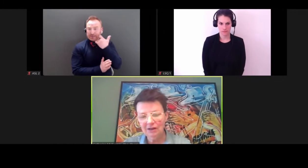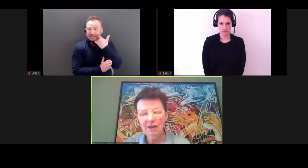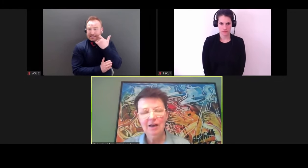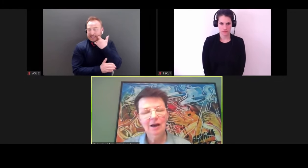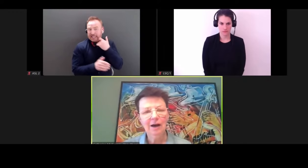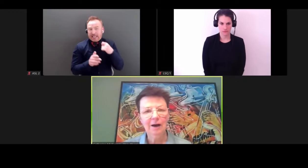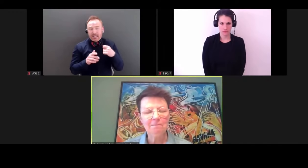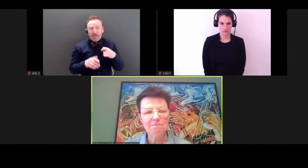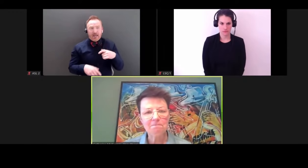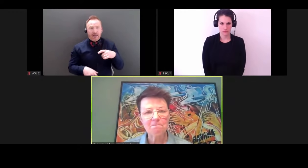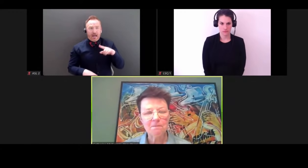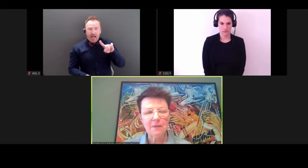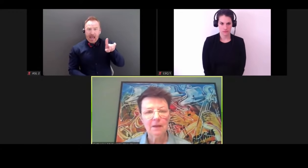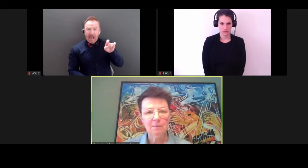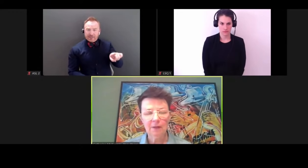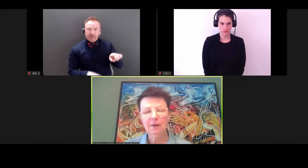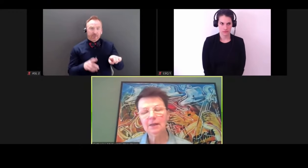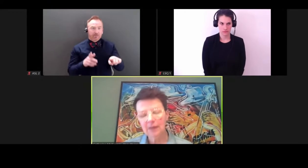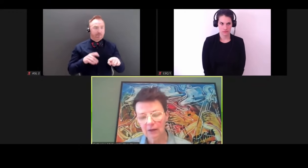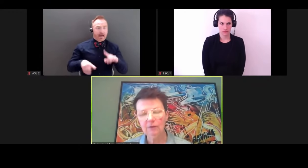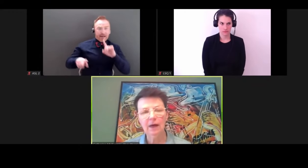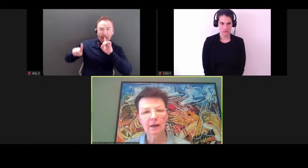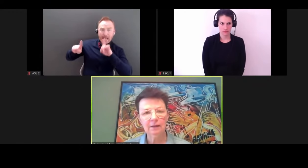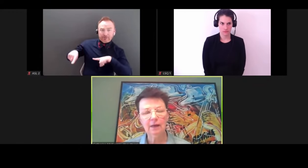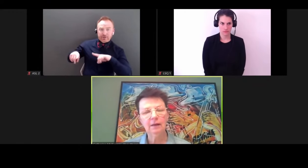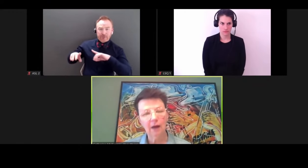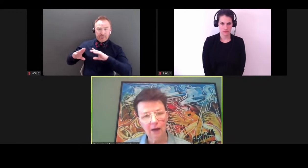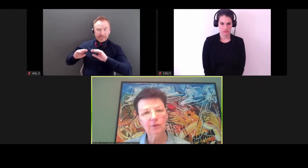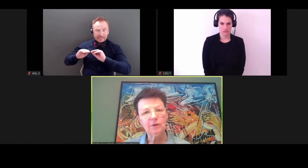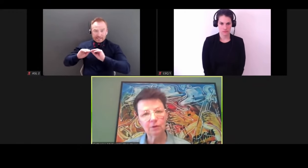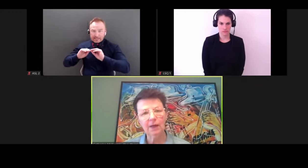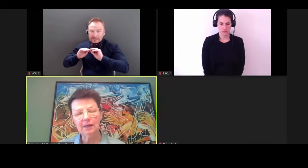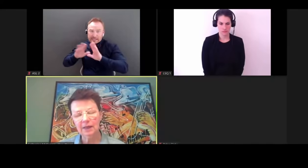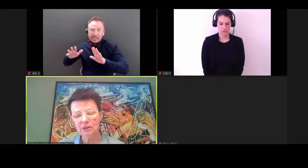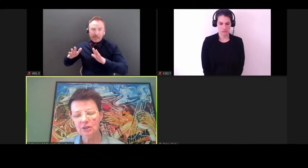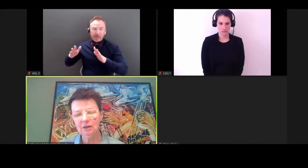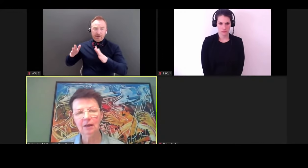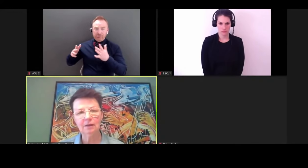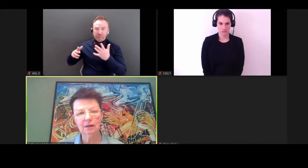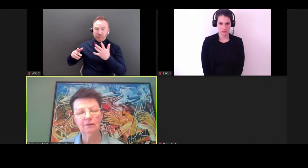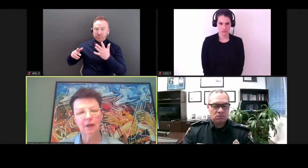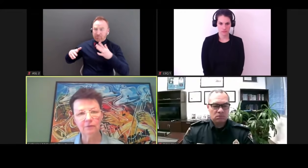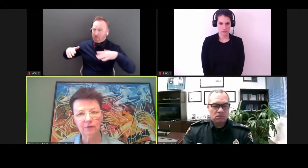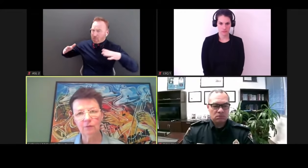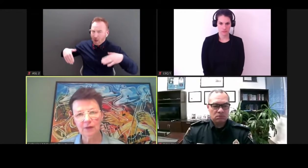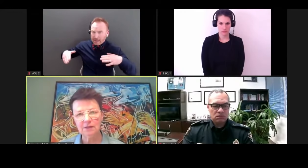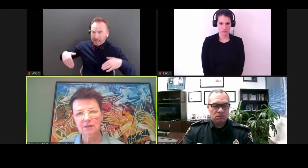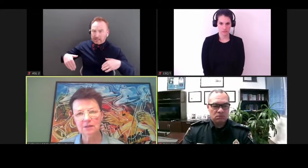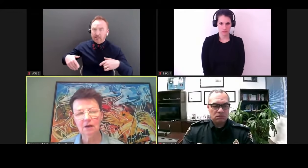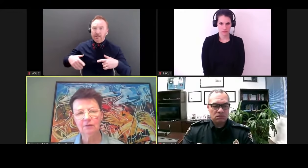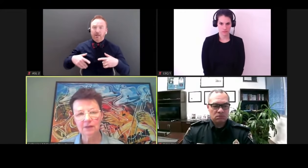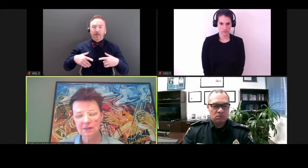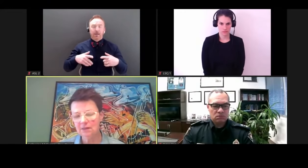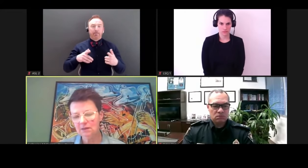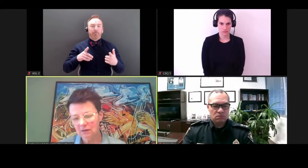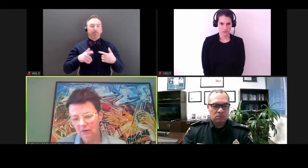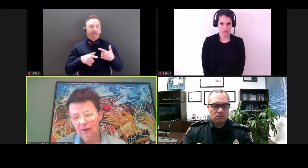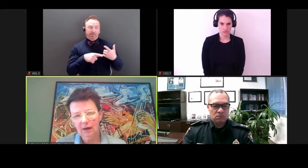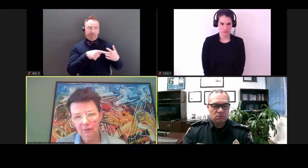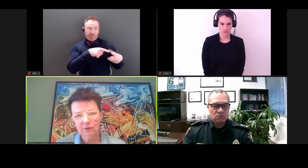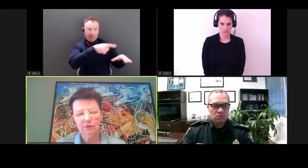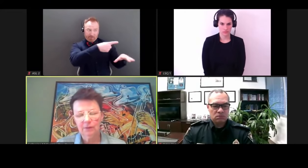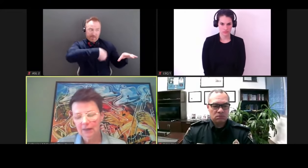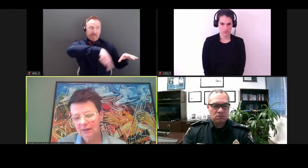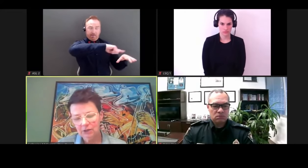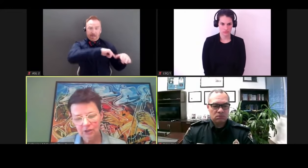answer. But I'm going to tell you that I will turn my attention and for the residents of this city to know that